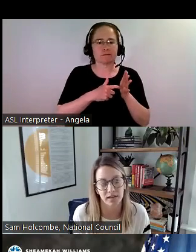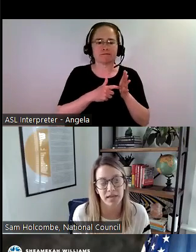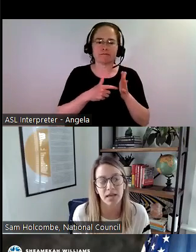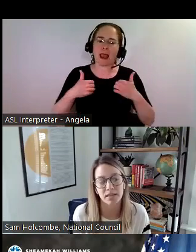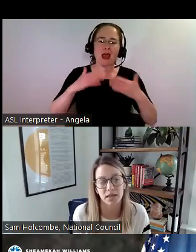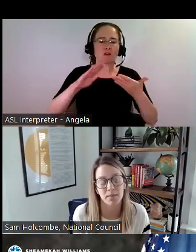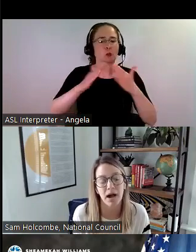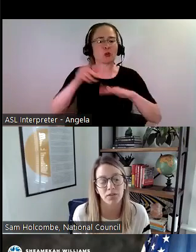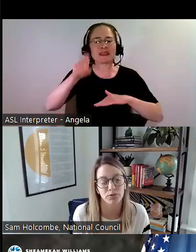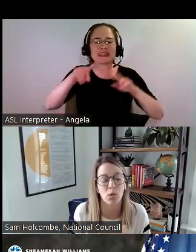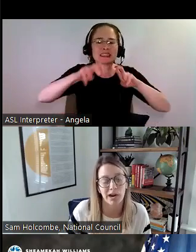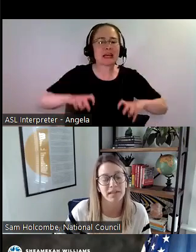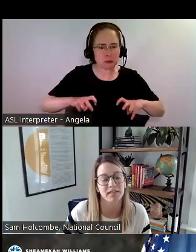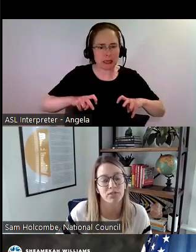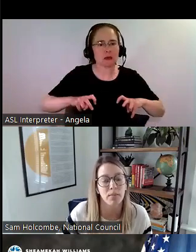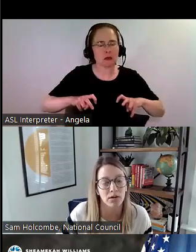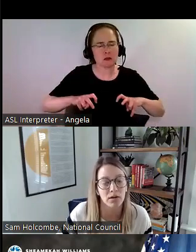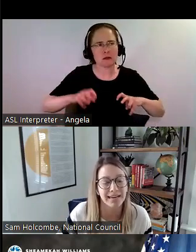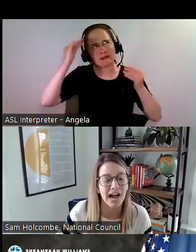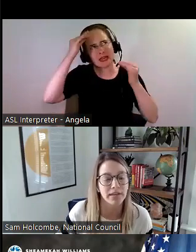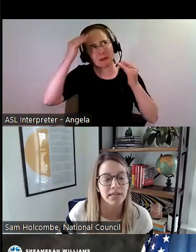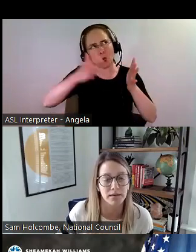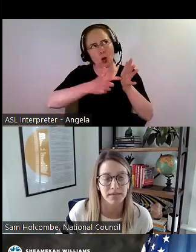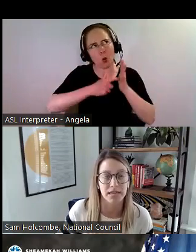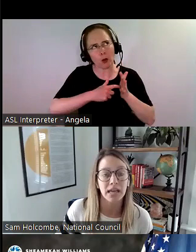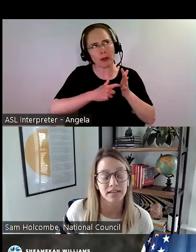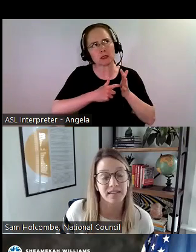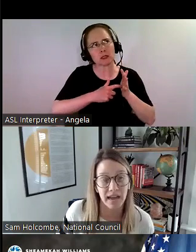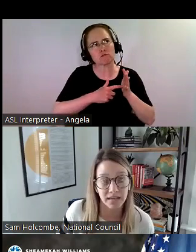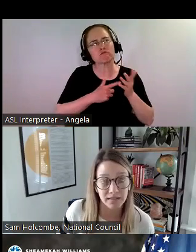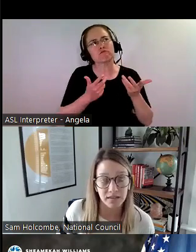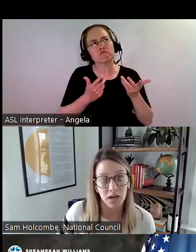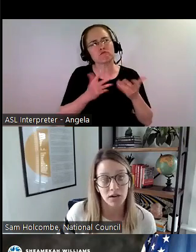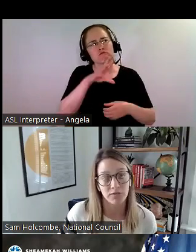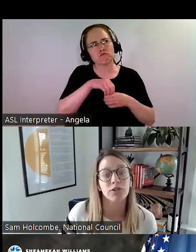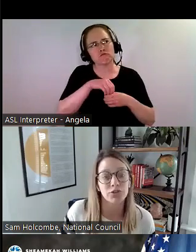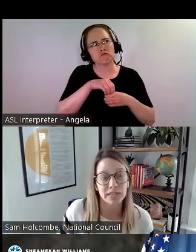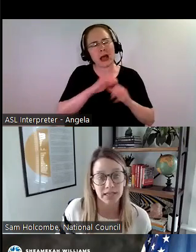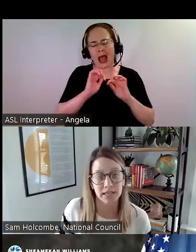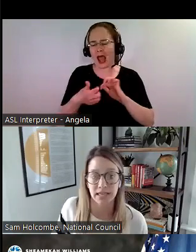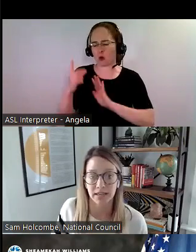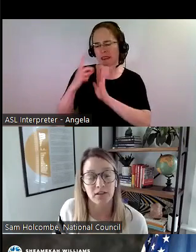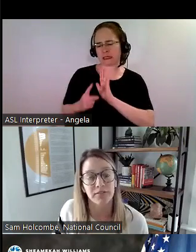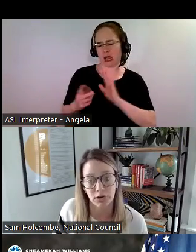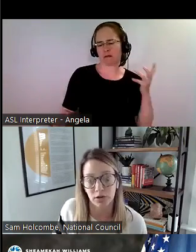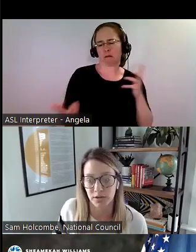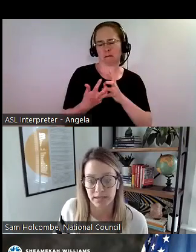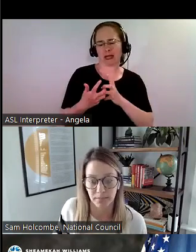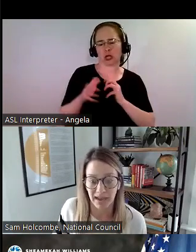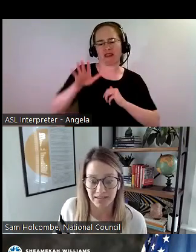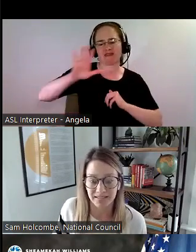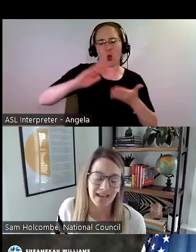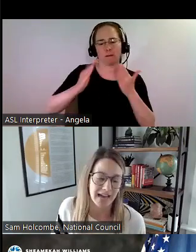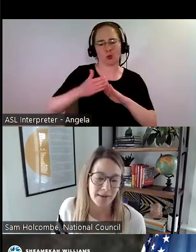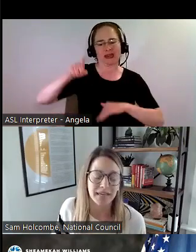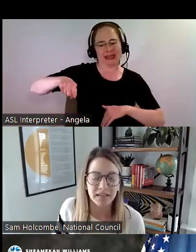community needs assessment and think about the requirements of the model and how they can be designed for the unique needs of their